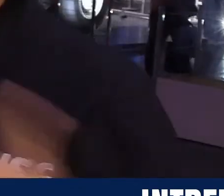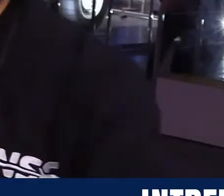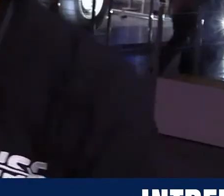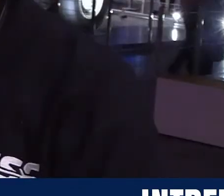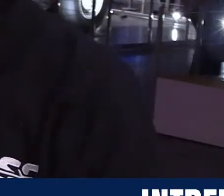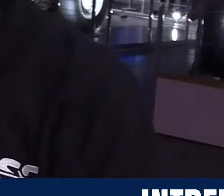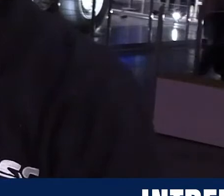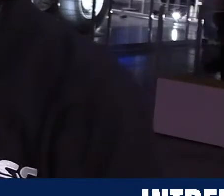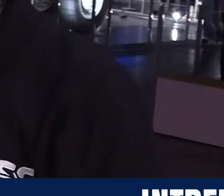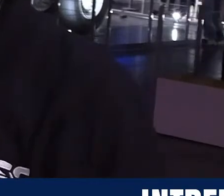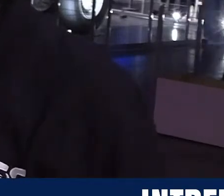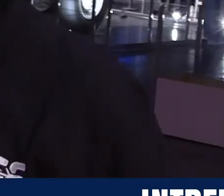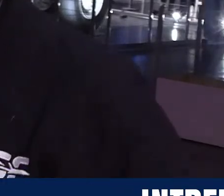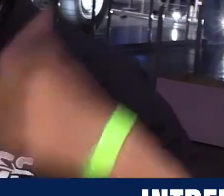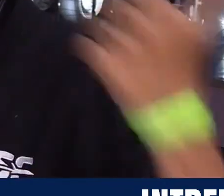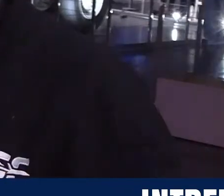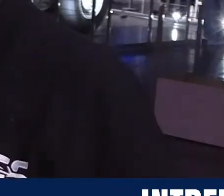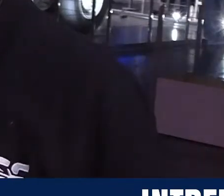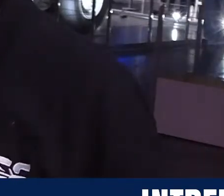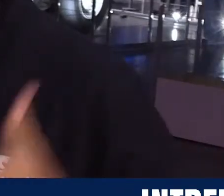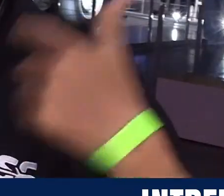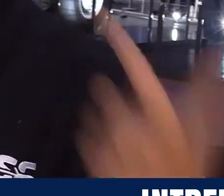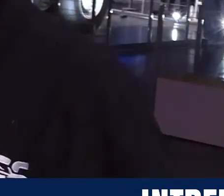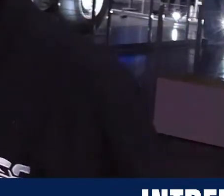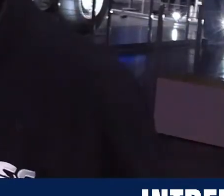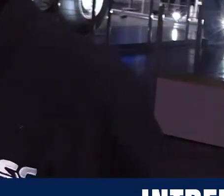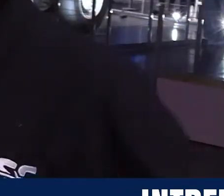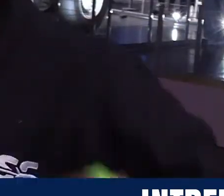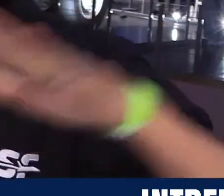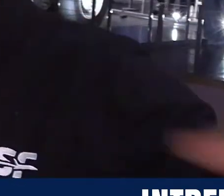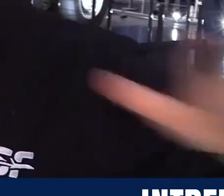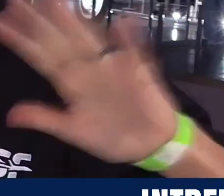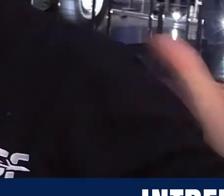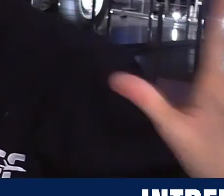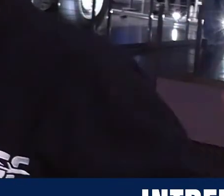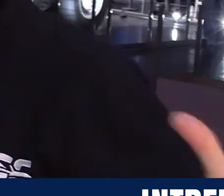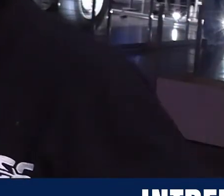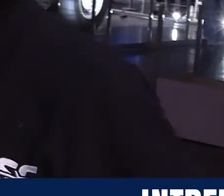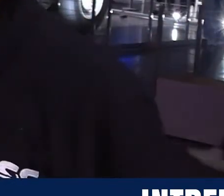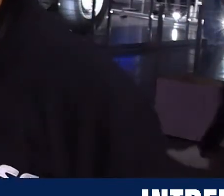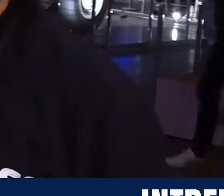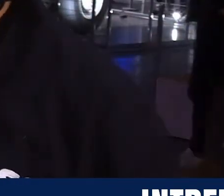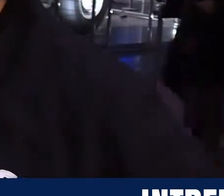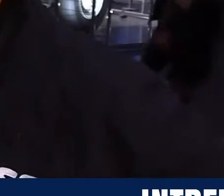You're on the Intrepid social media channels. You're on Facebook. You're on their YouTube. Click like